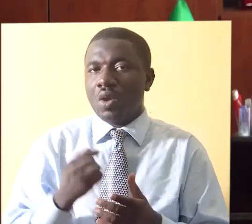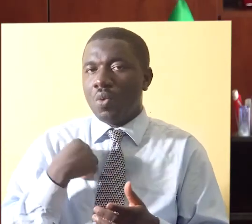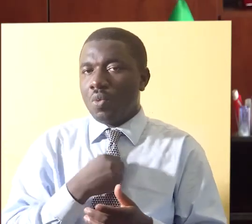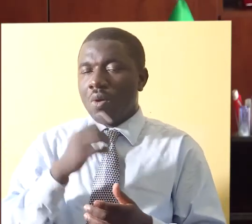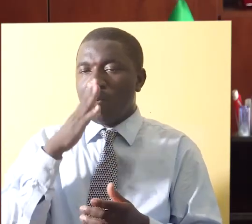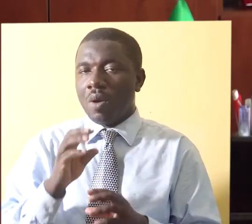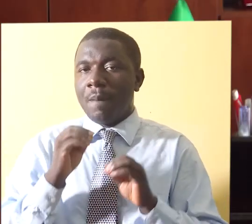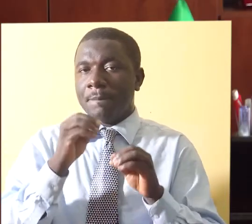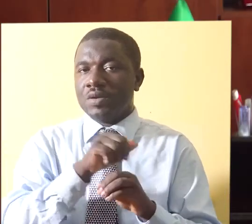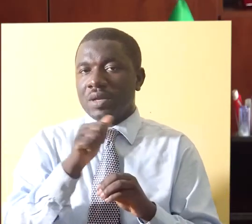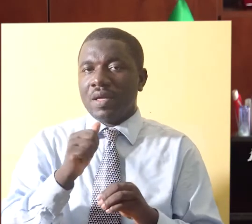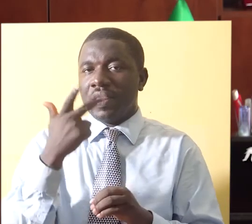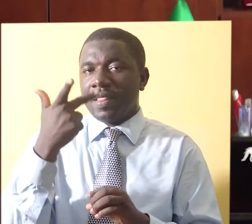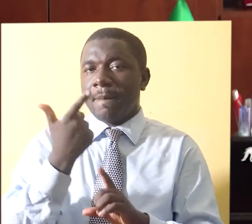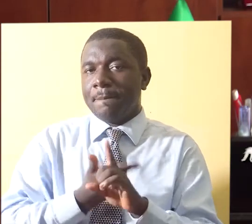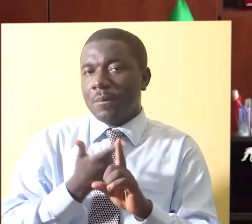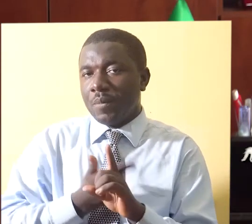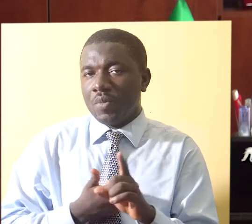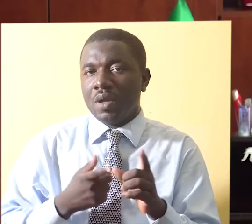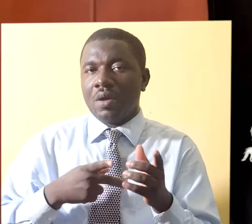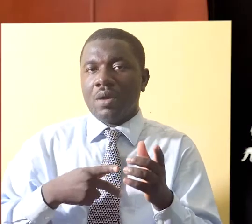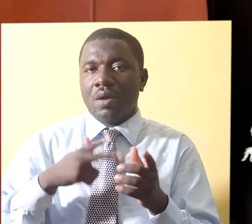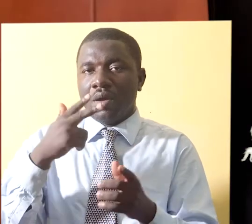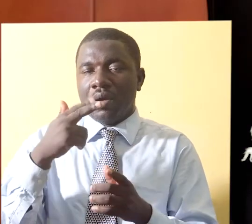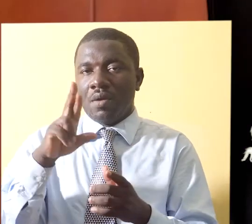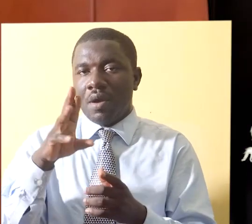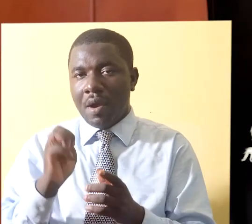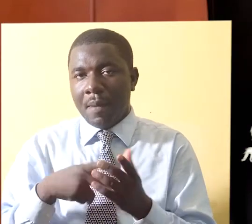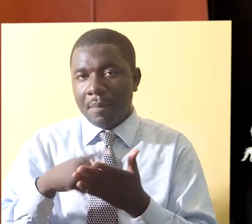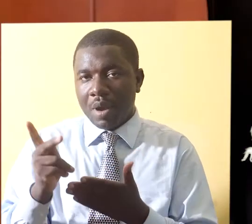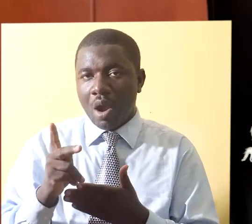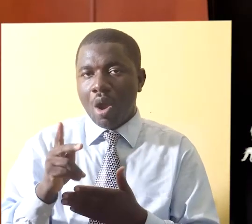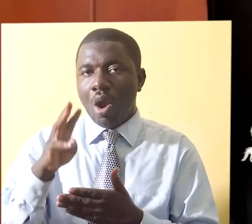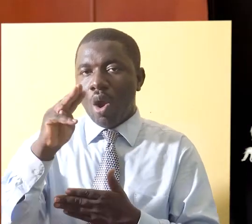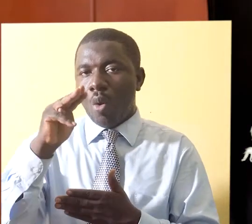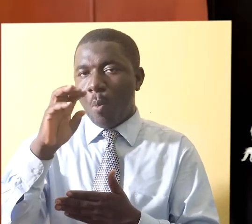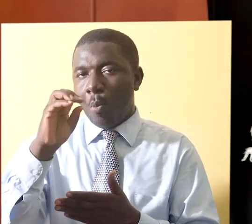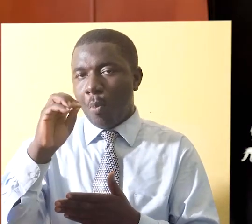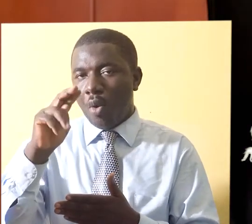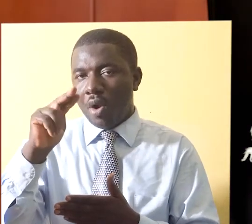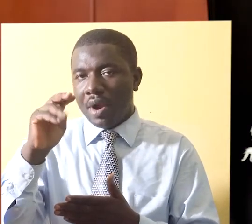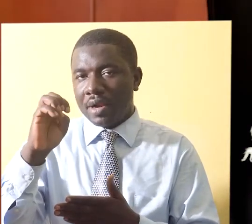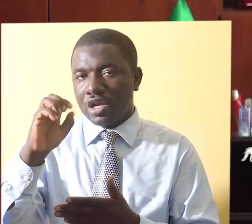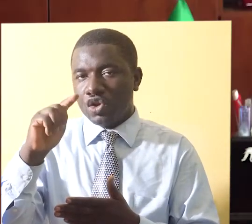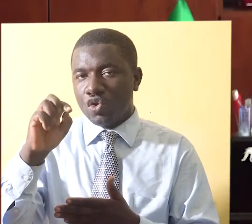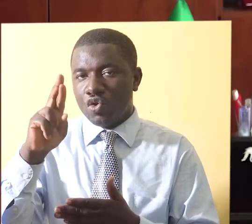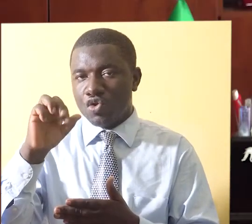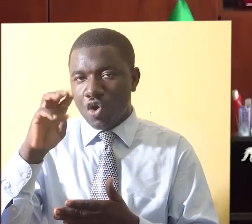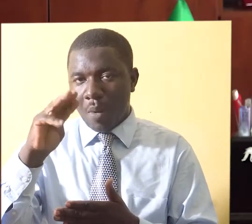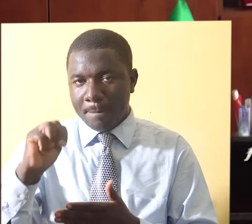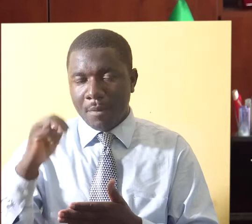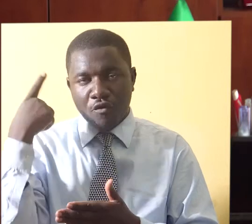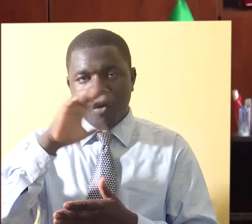a 3-month repayment moratorium for all trader money, market money,